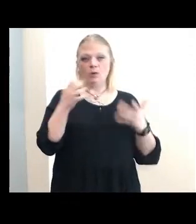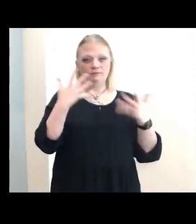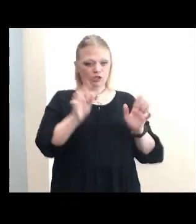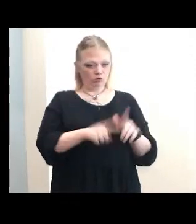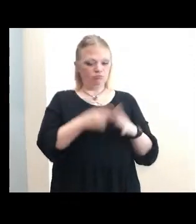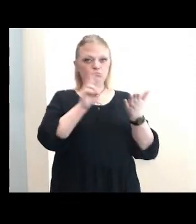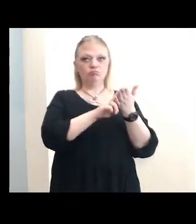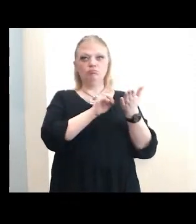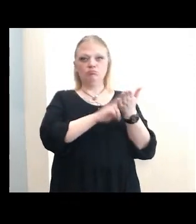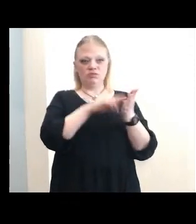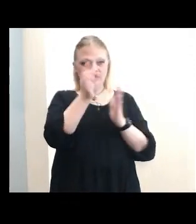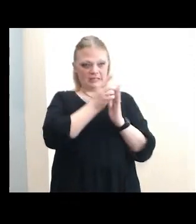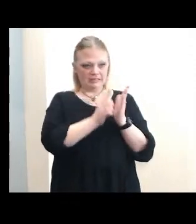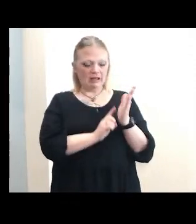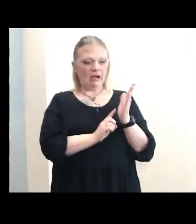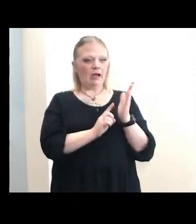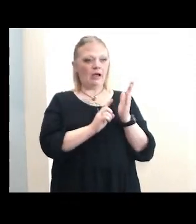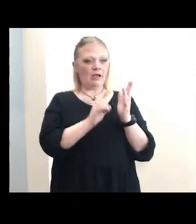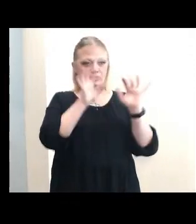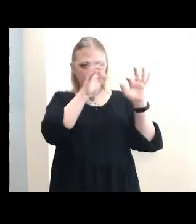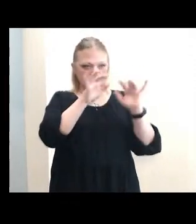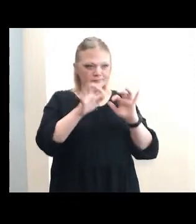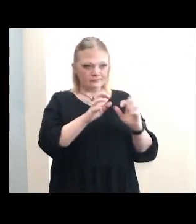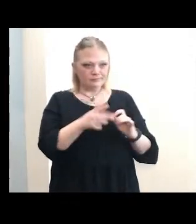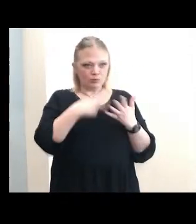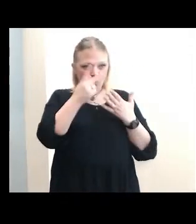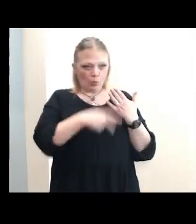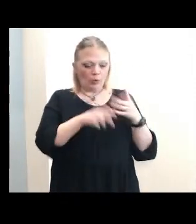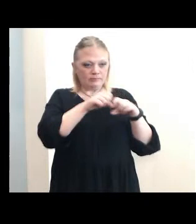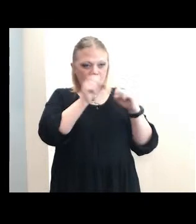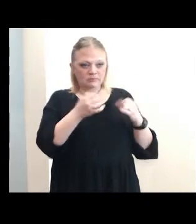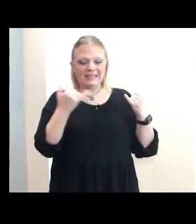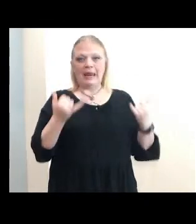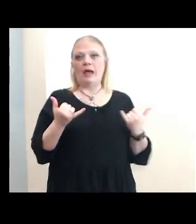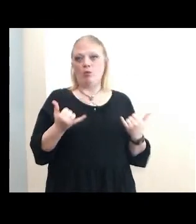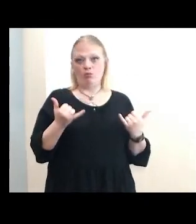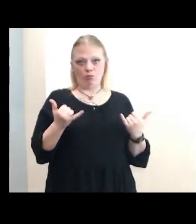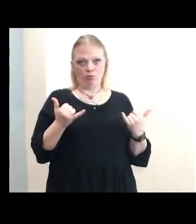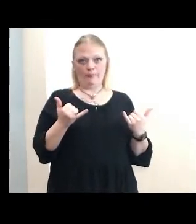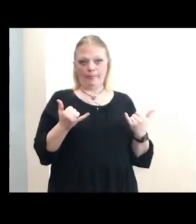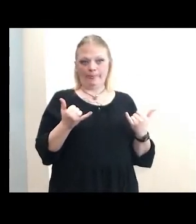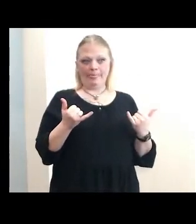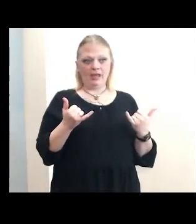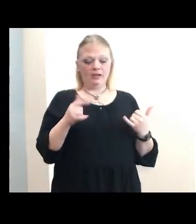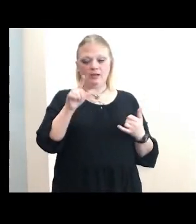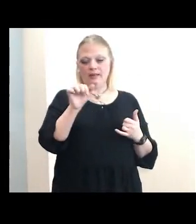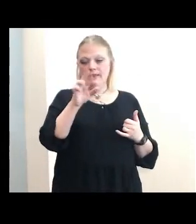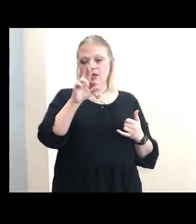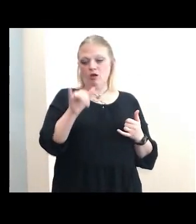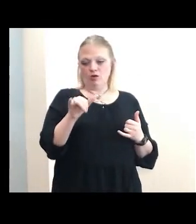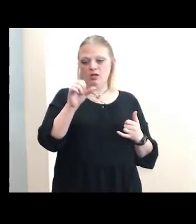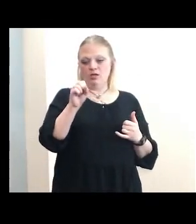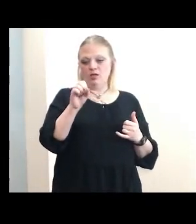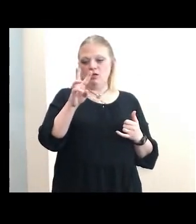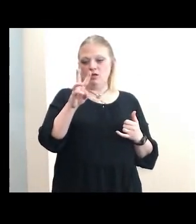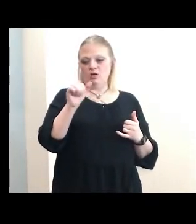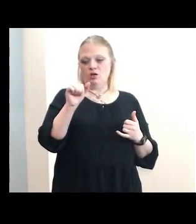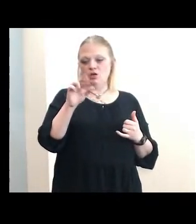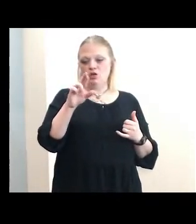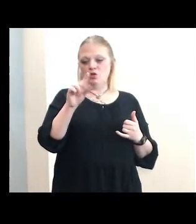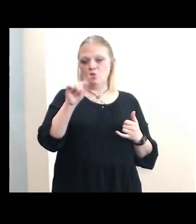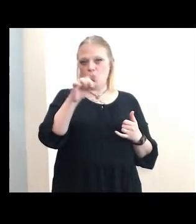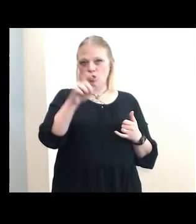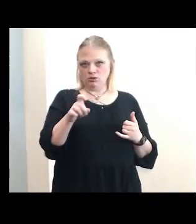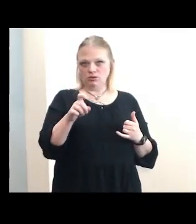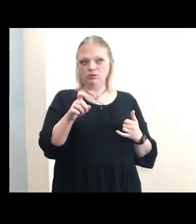contracts. It's actually being designed and programmed for our system right now. Larry Schwartz from New York State said, fine, go ahead and do it. We know